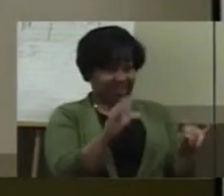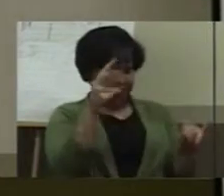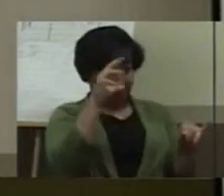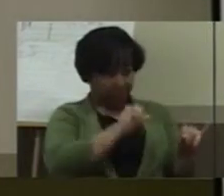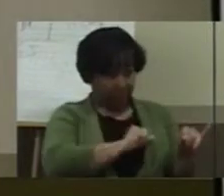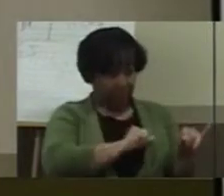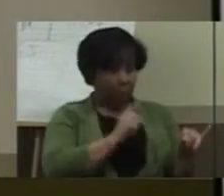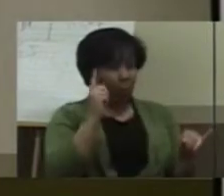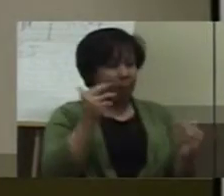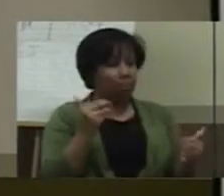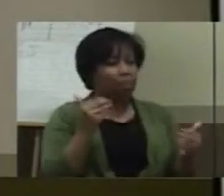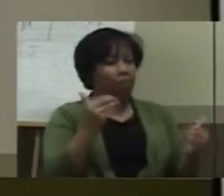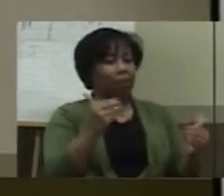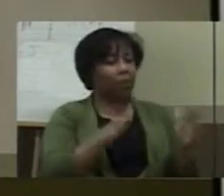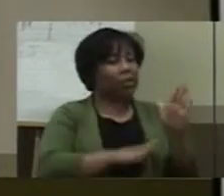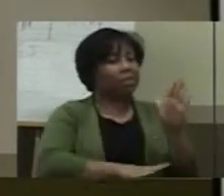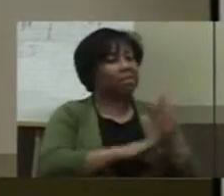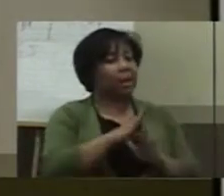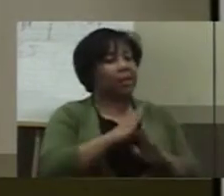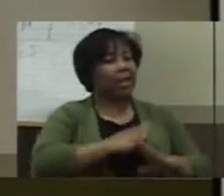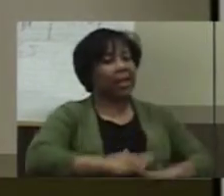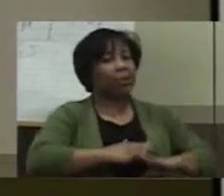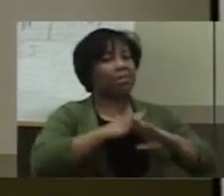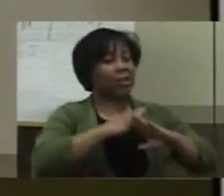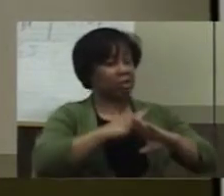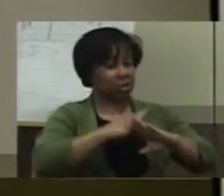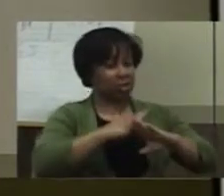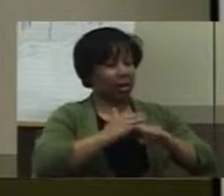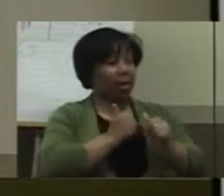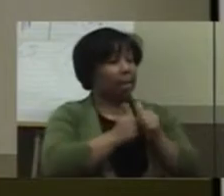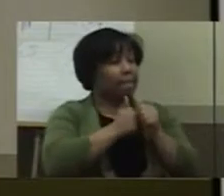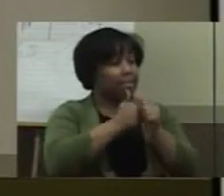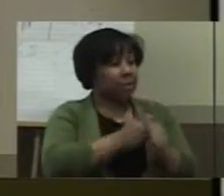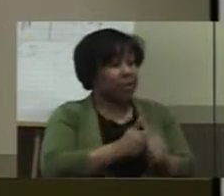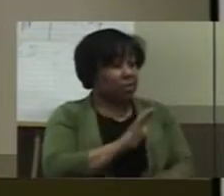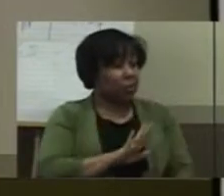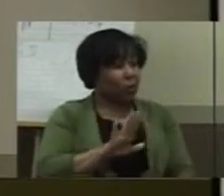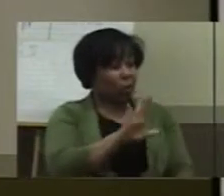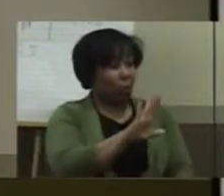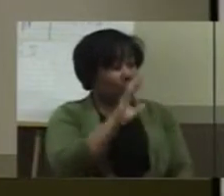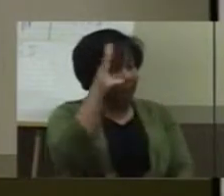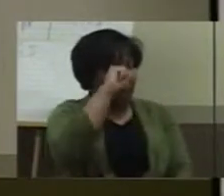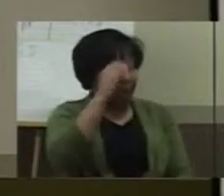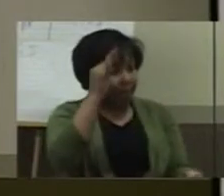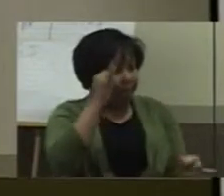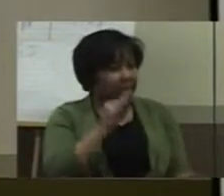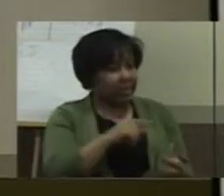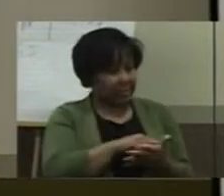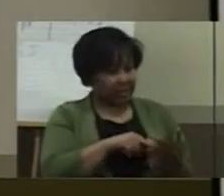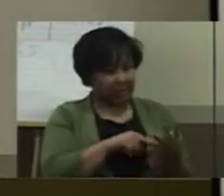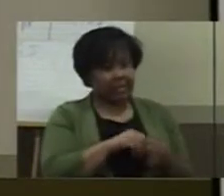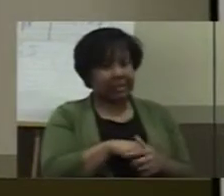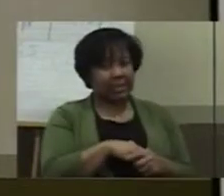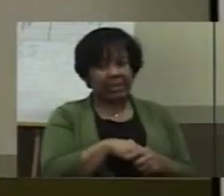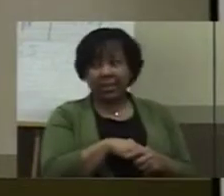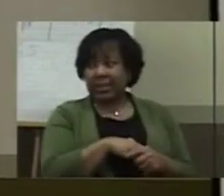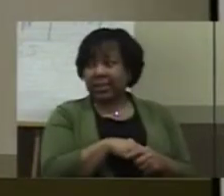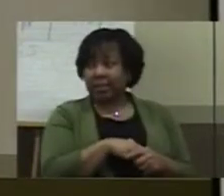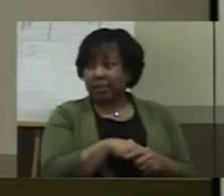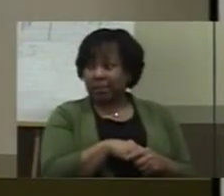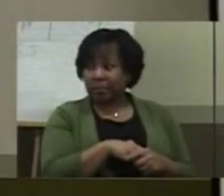hypotheses and moving forward to develop interventions based on our hypothesis.